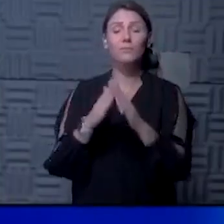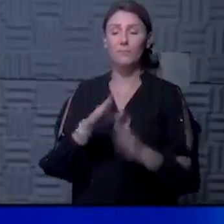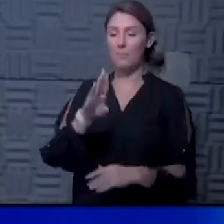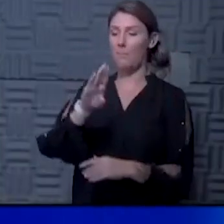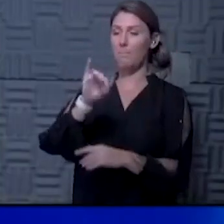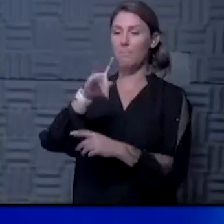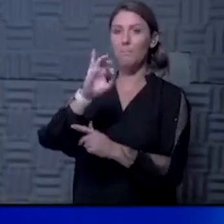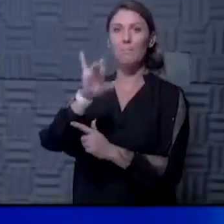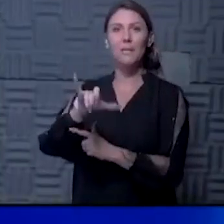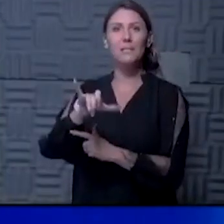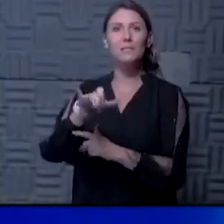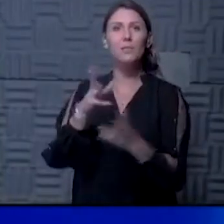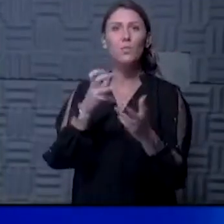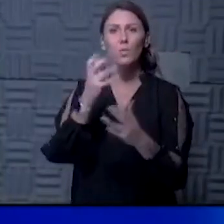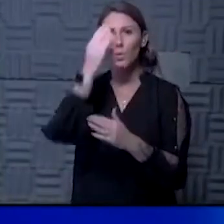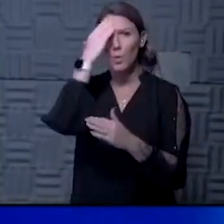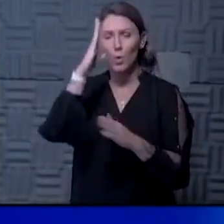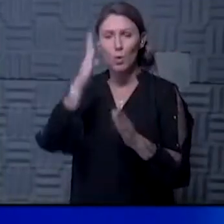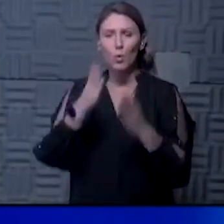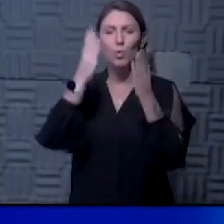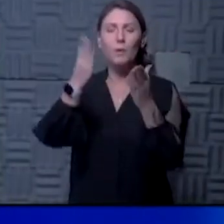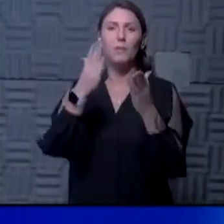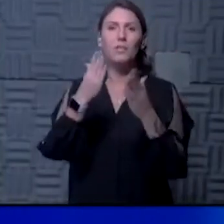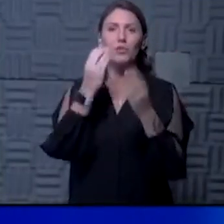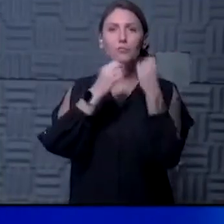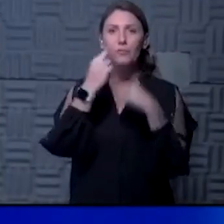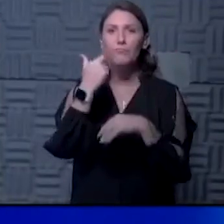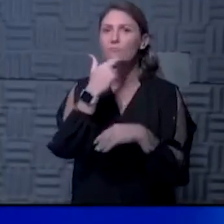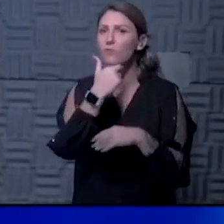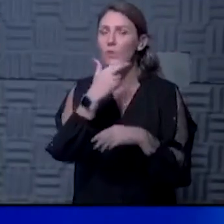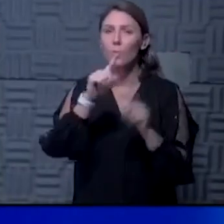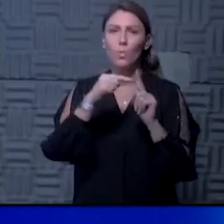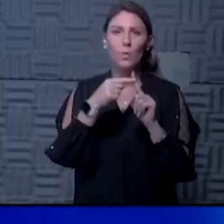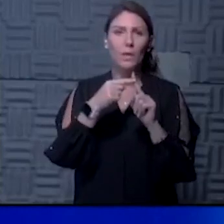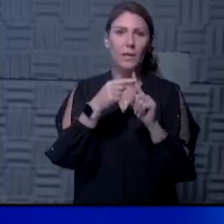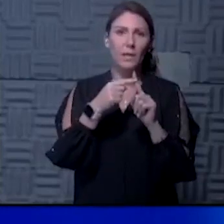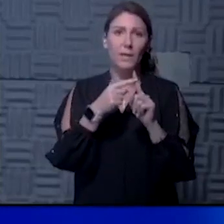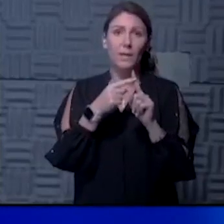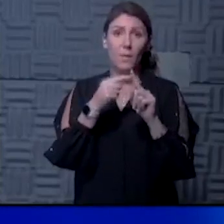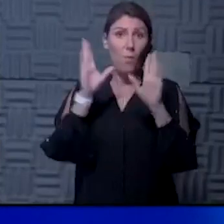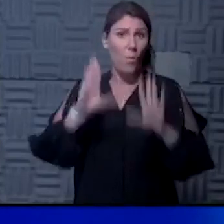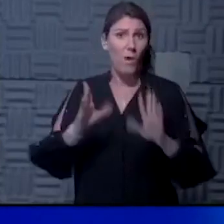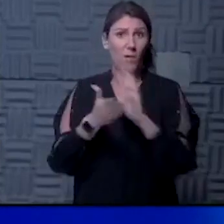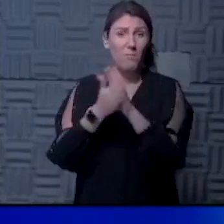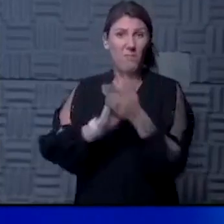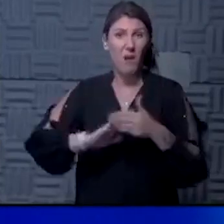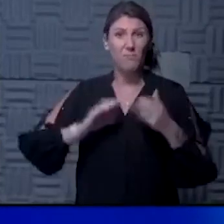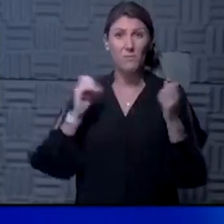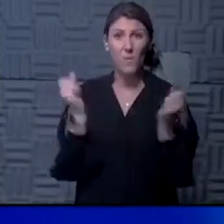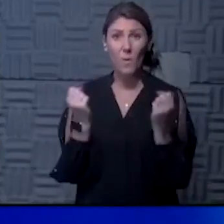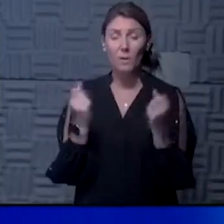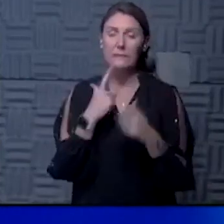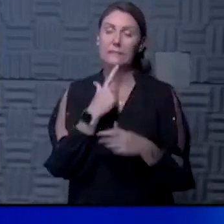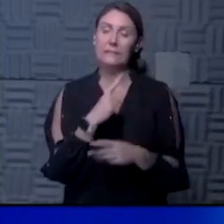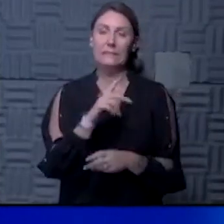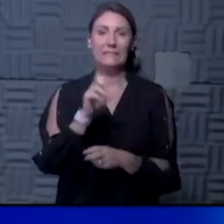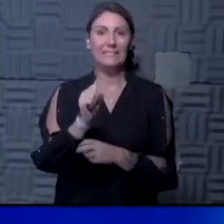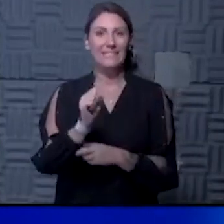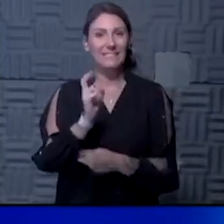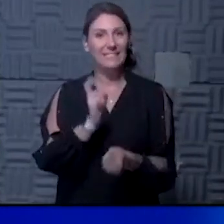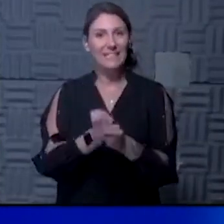know, what are your recommendations on eating at restaurants whenever the weather turns colder? Mm-hmm. Yeah. Well, I think that's hard,